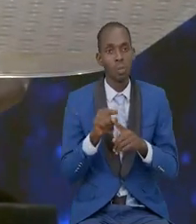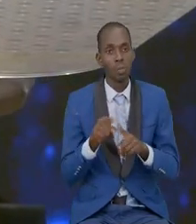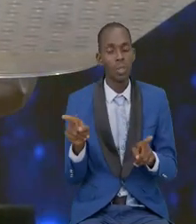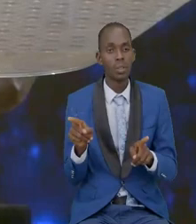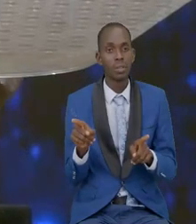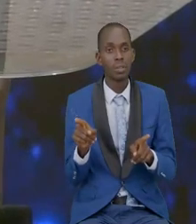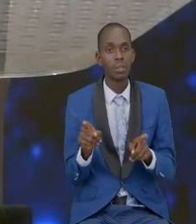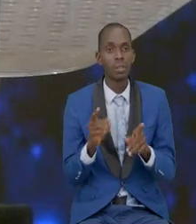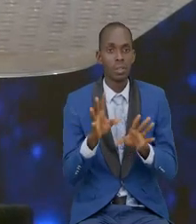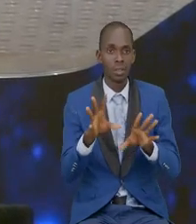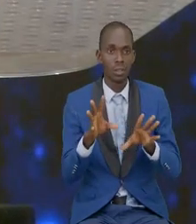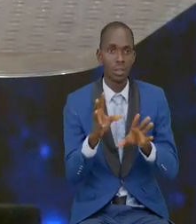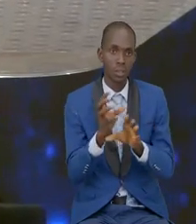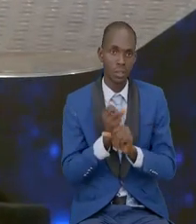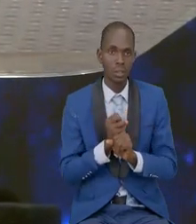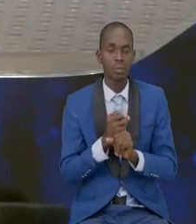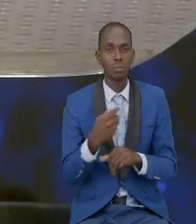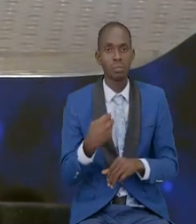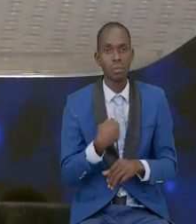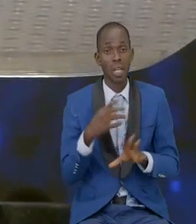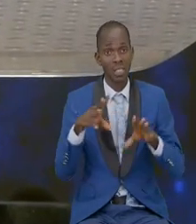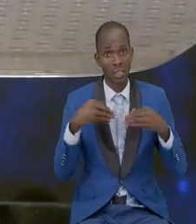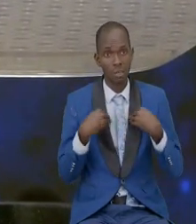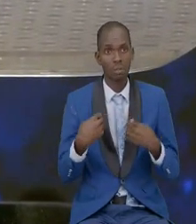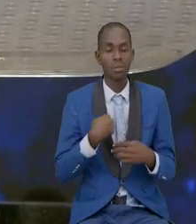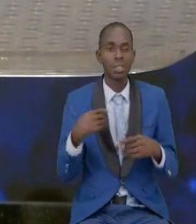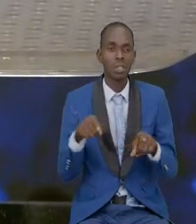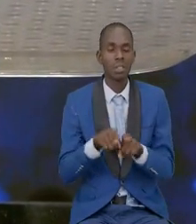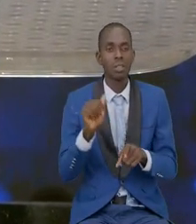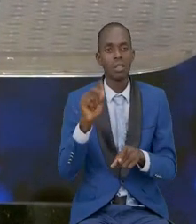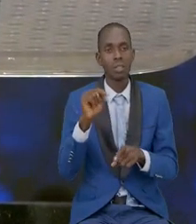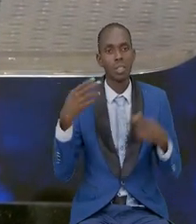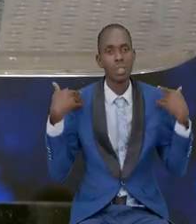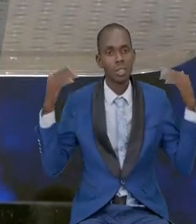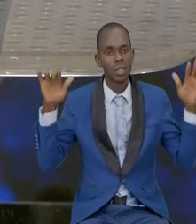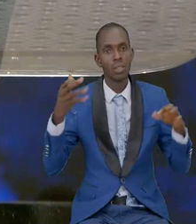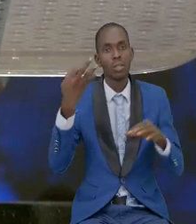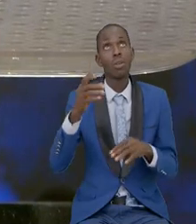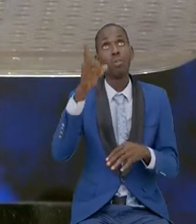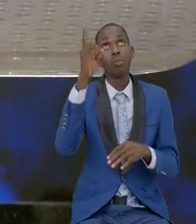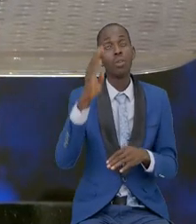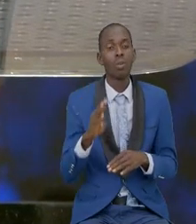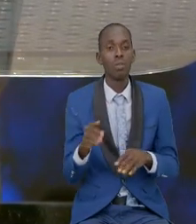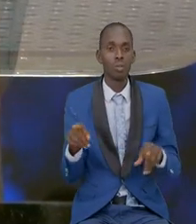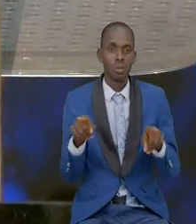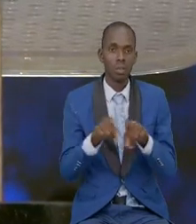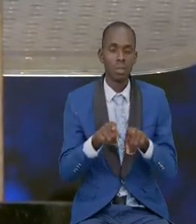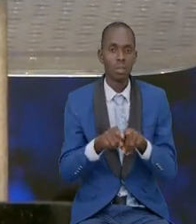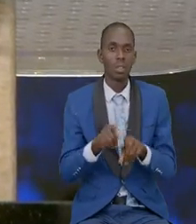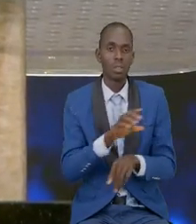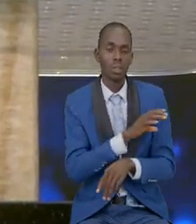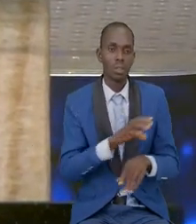but received me as an angel of God, even as